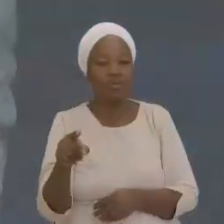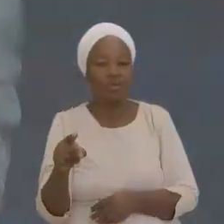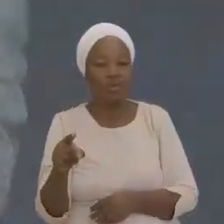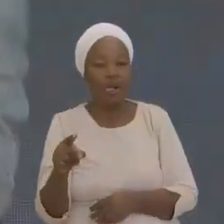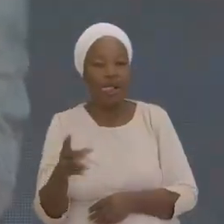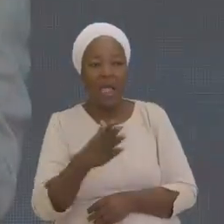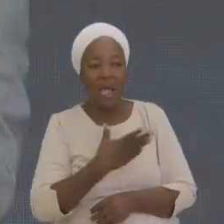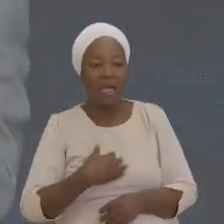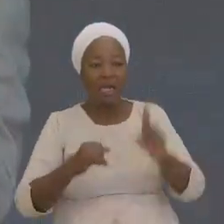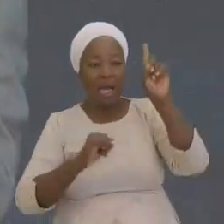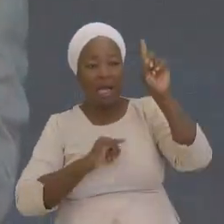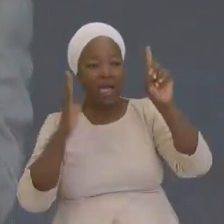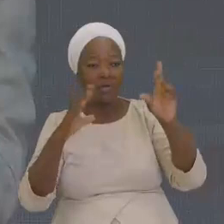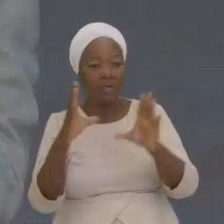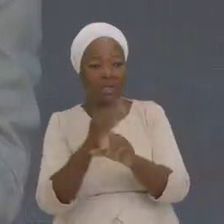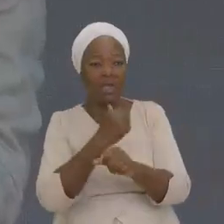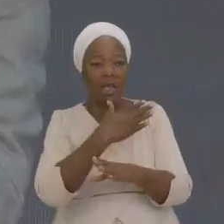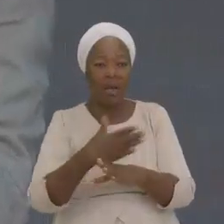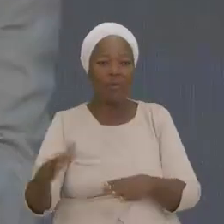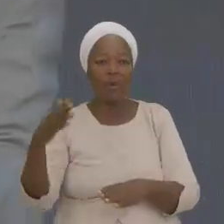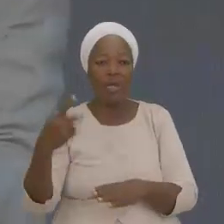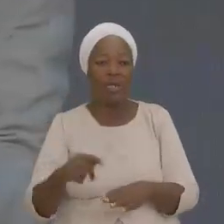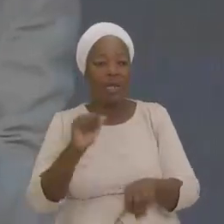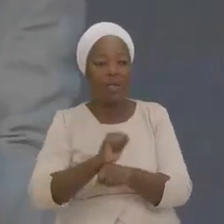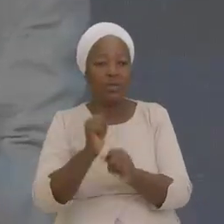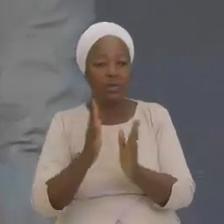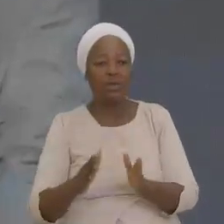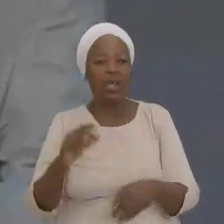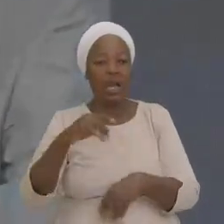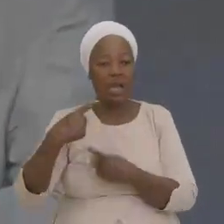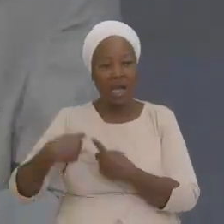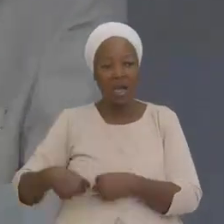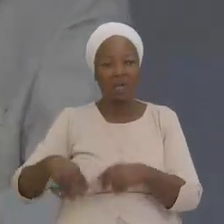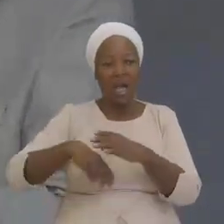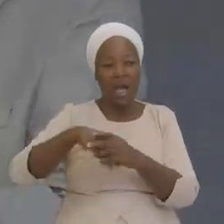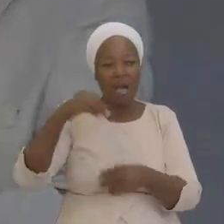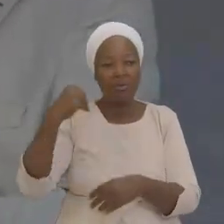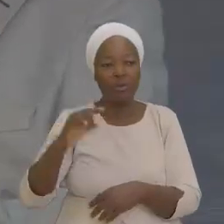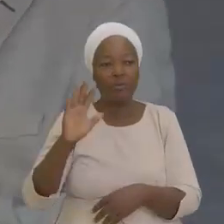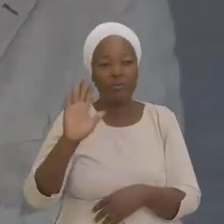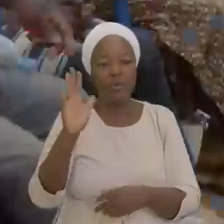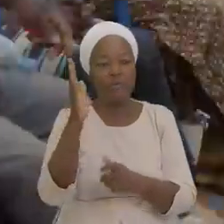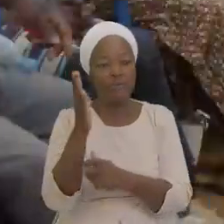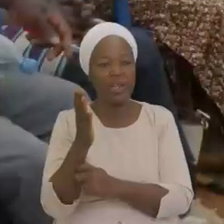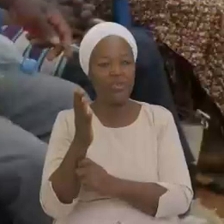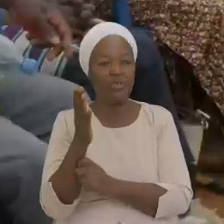And I will take away the stony heart out of your